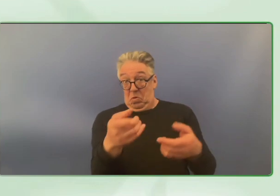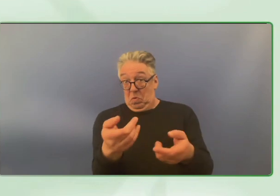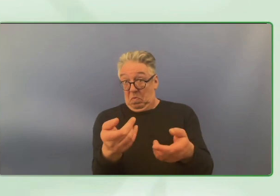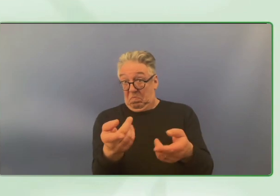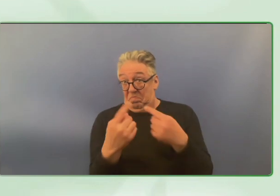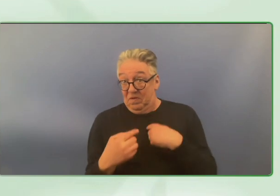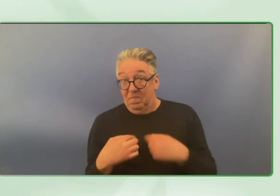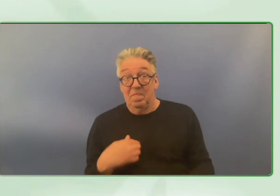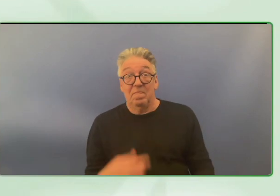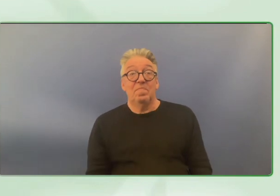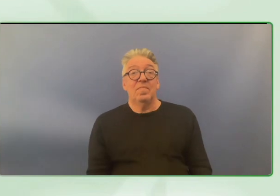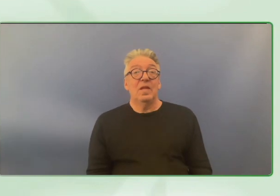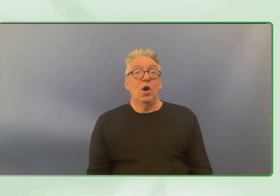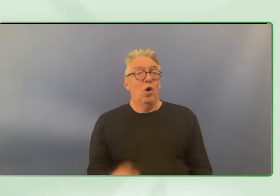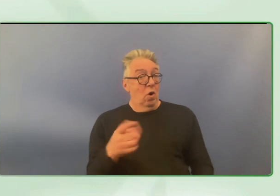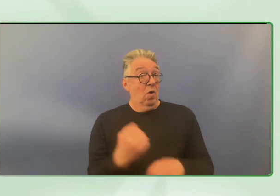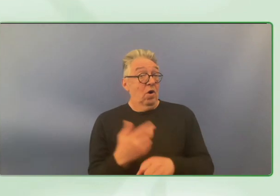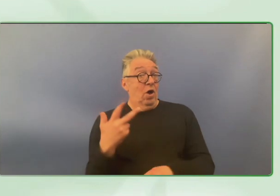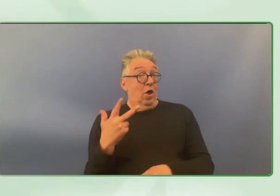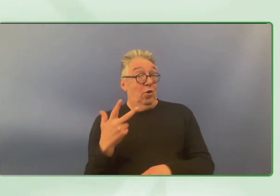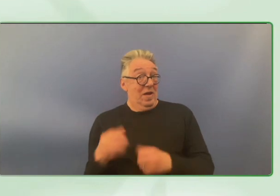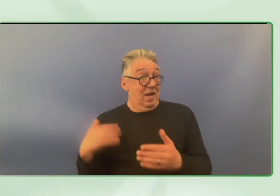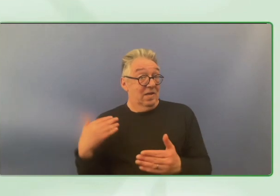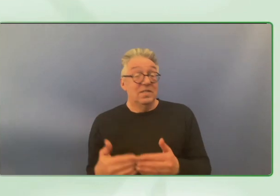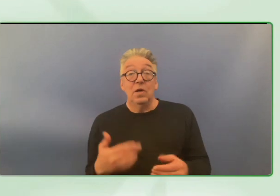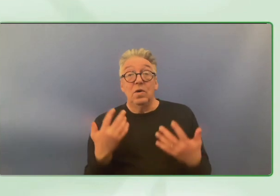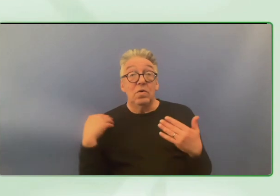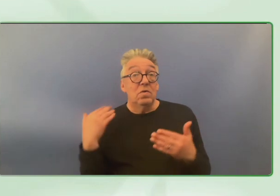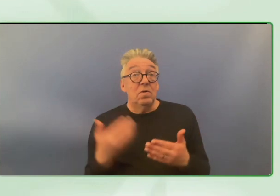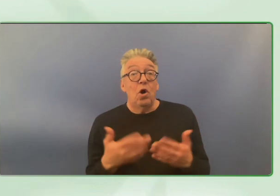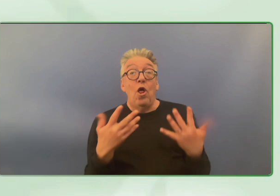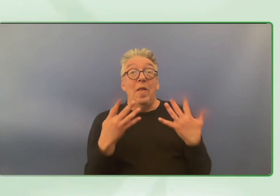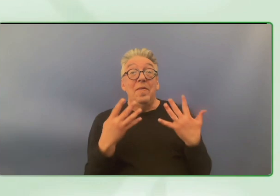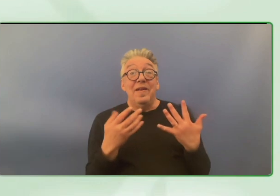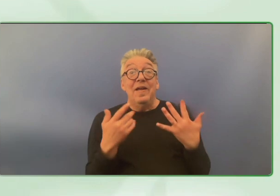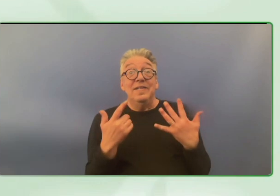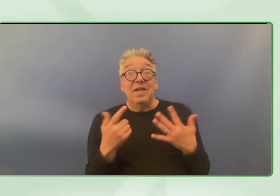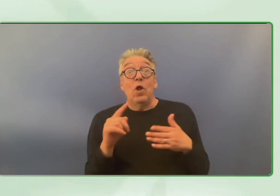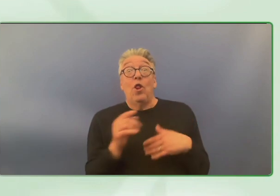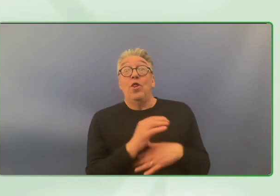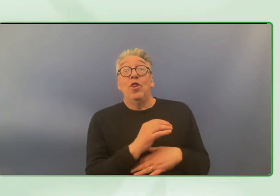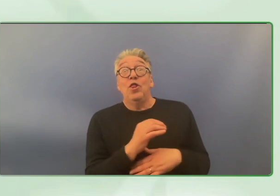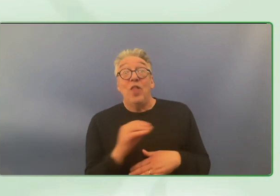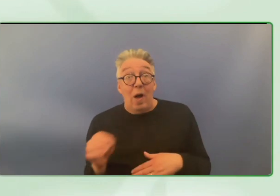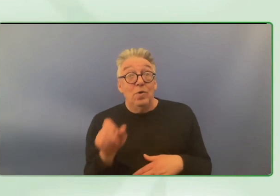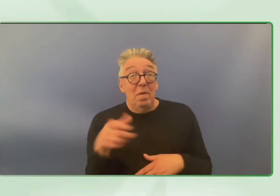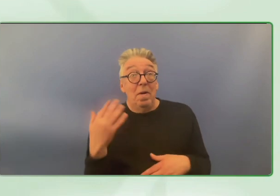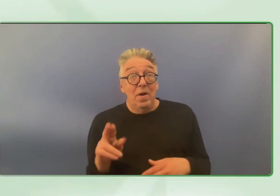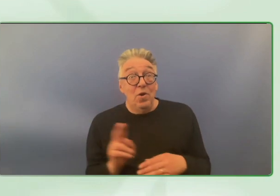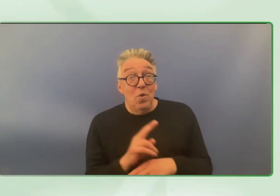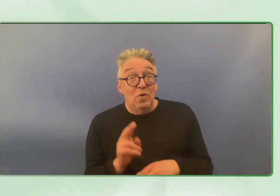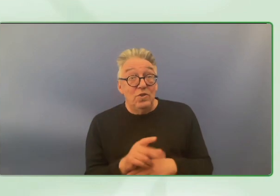3 years and 97,000 users. Is that correct? Okay, so it's a lot of people you have reached